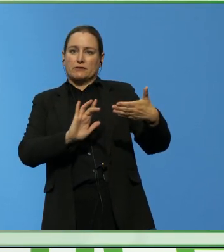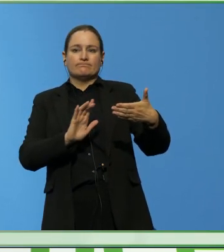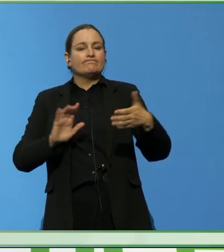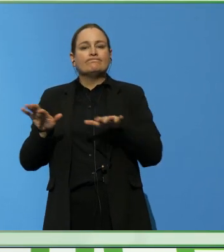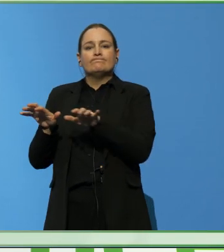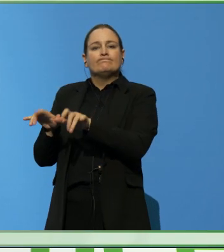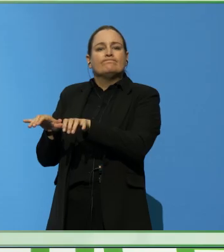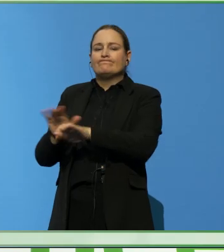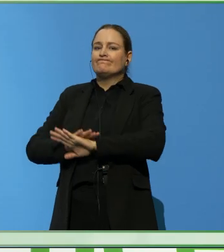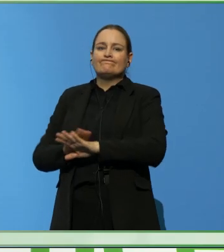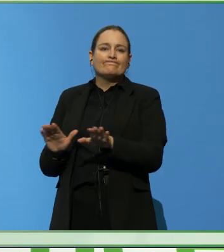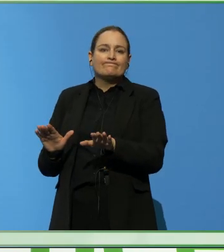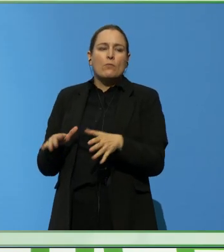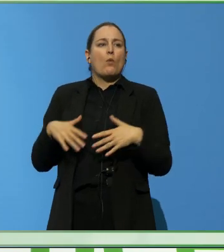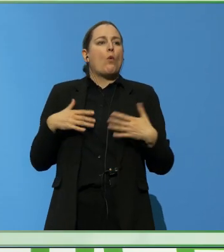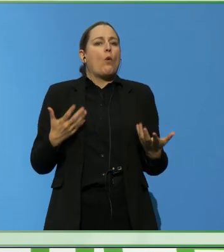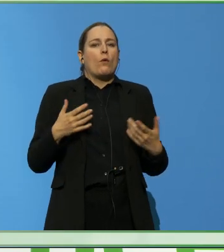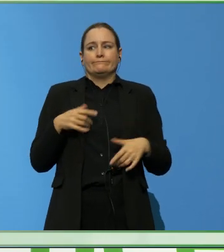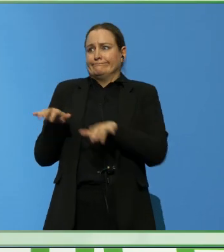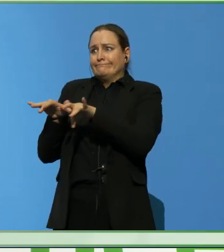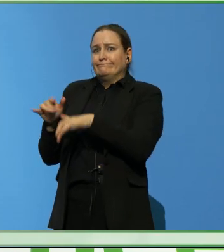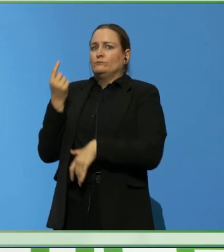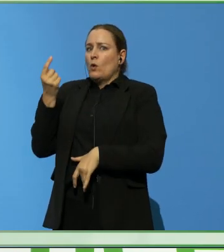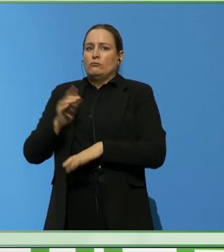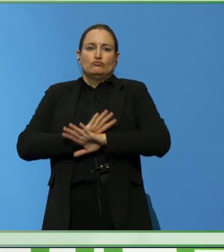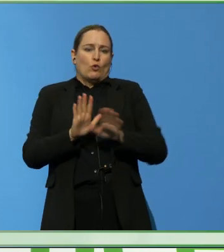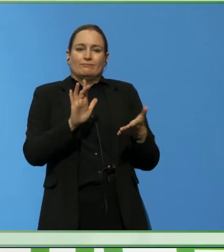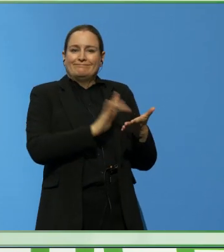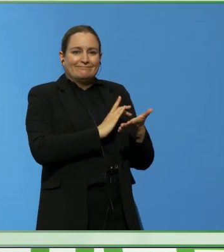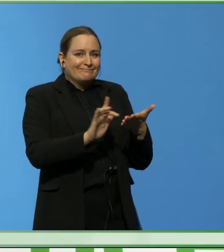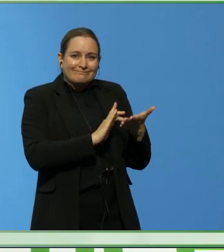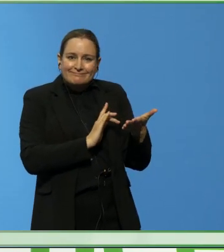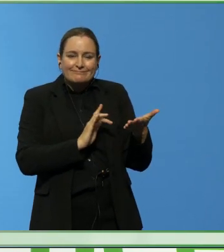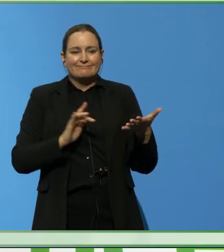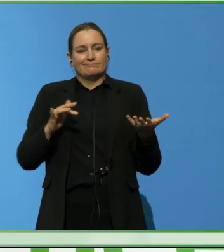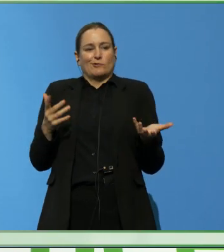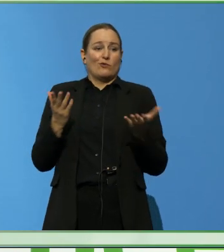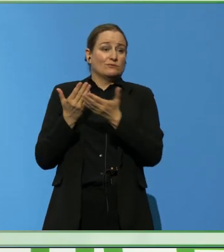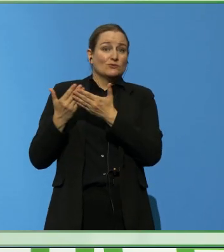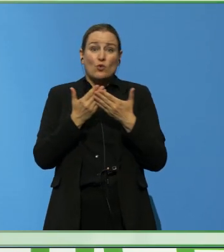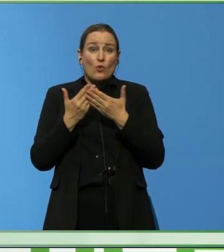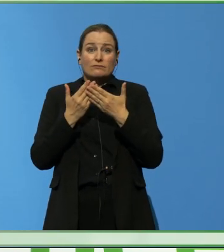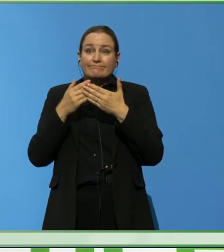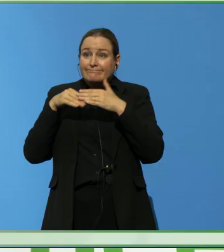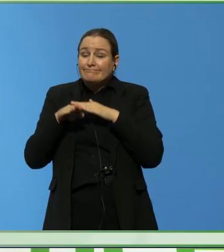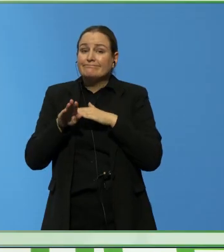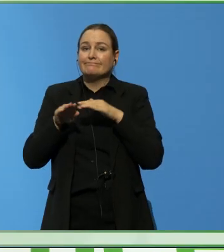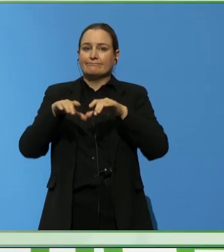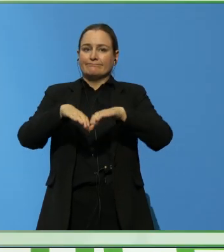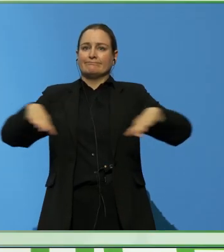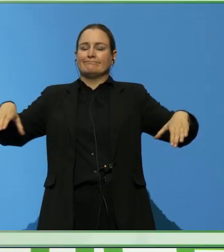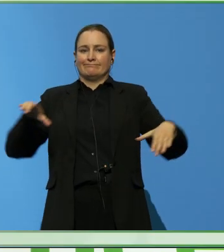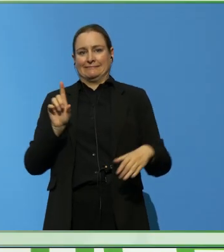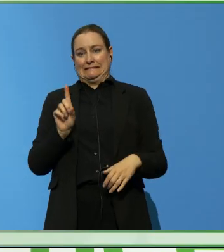or desktop computers, for example, in school labs or in girls' clubs. Meanwhile, we